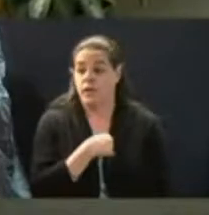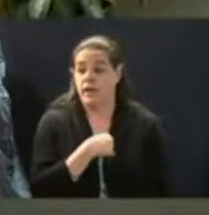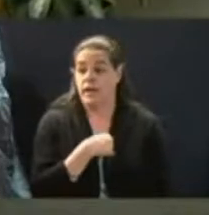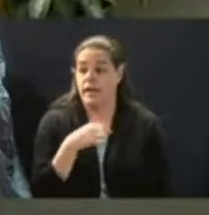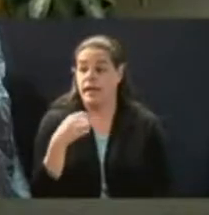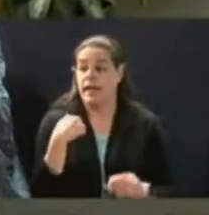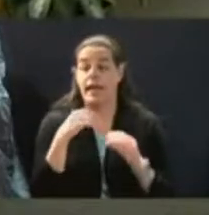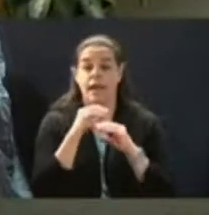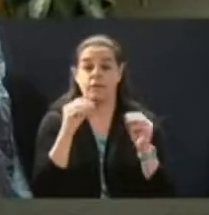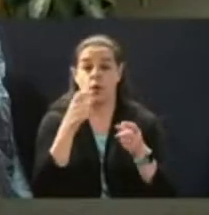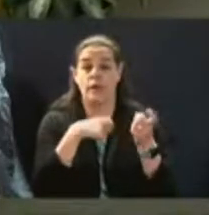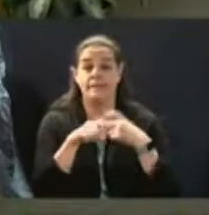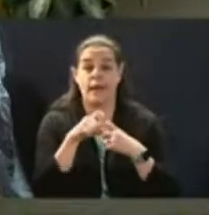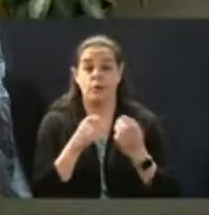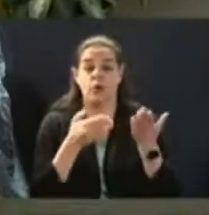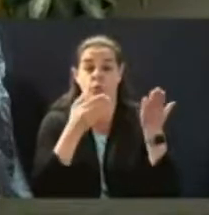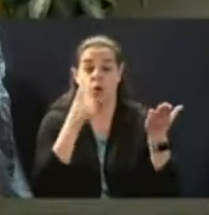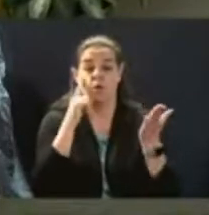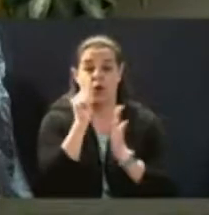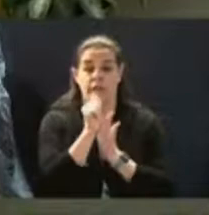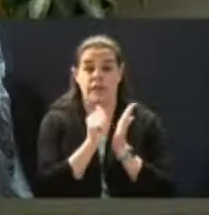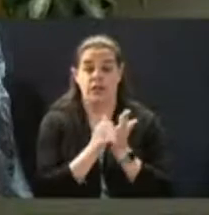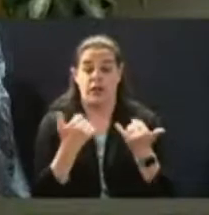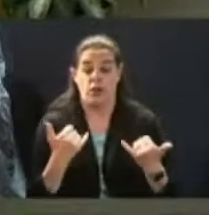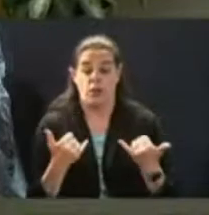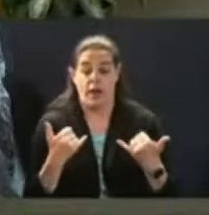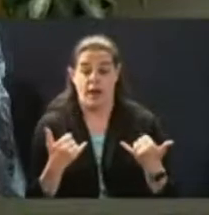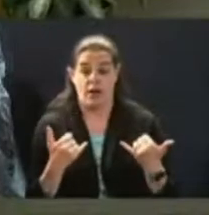a substitute motion for the agenda at this time,